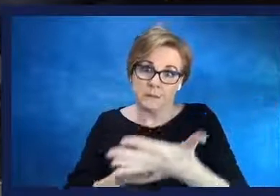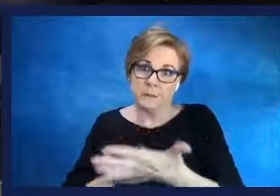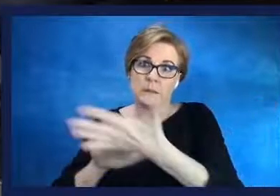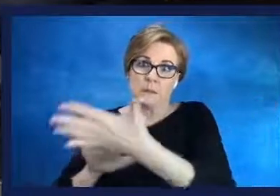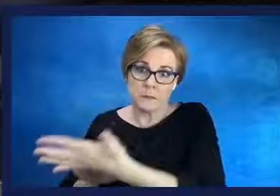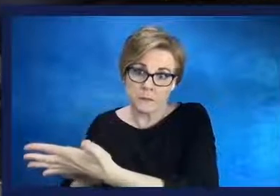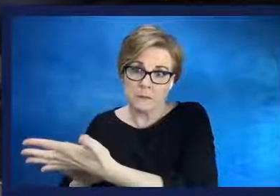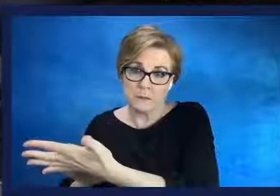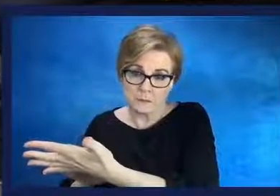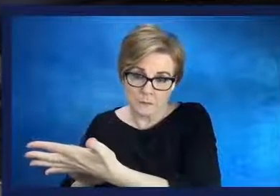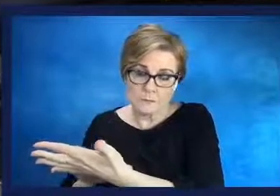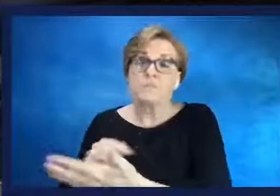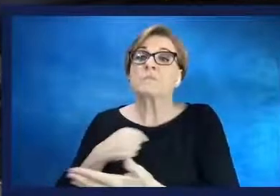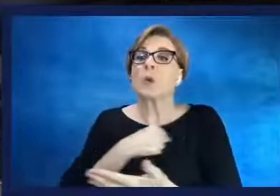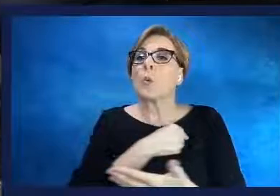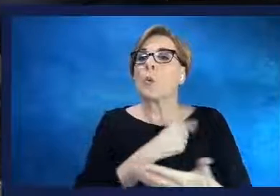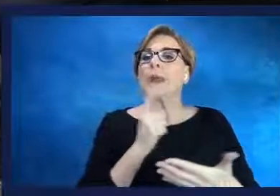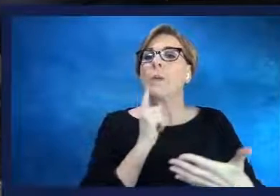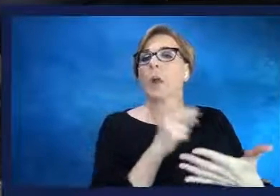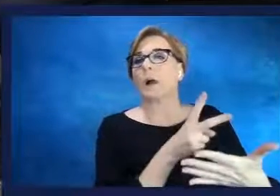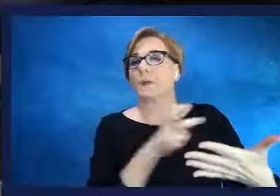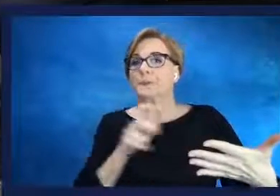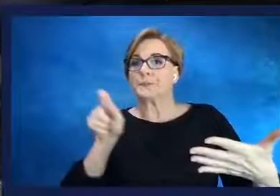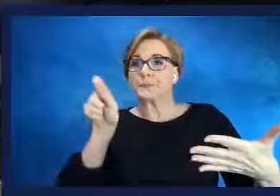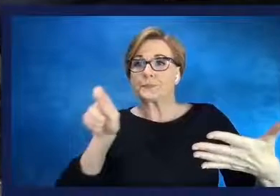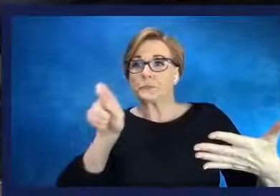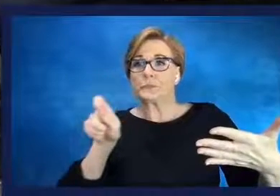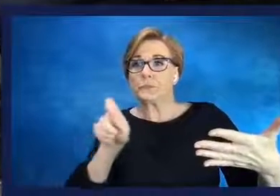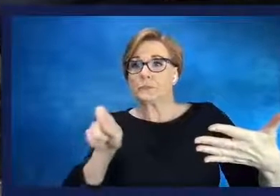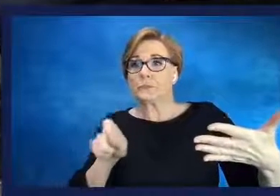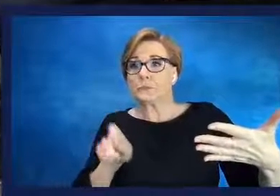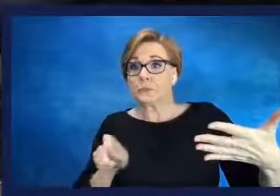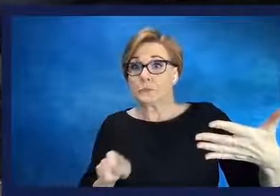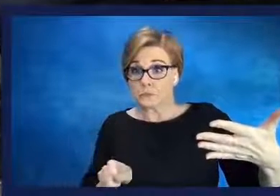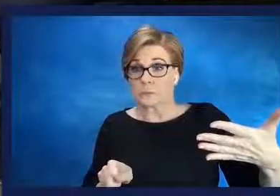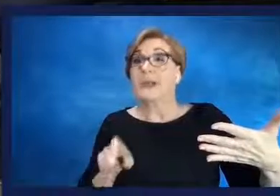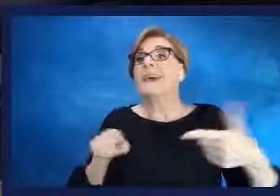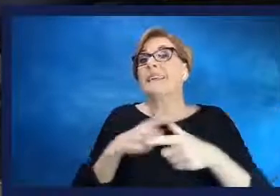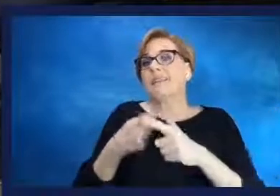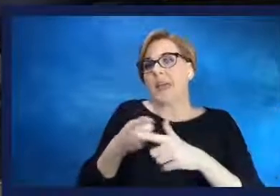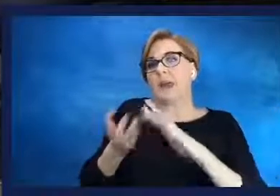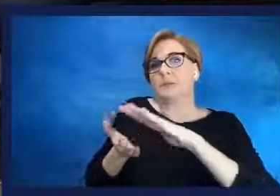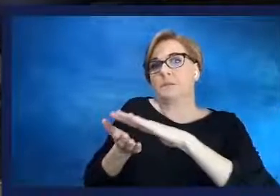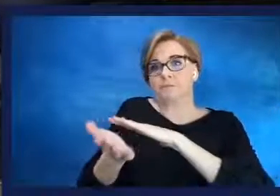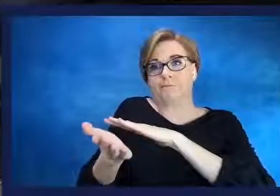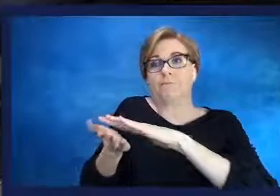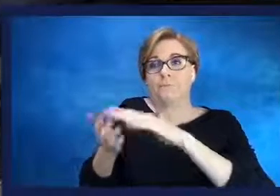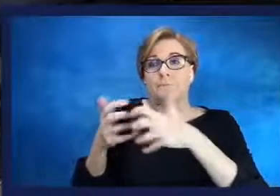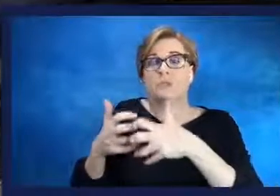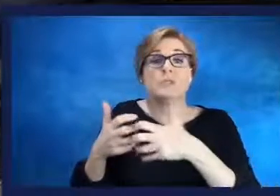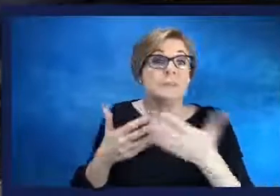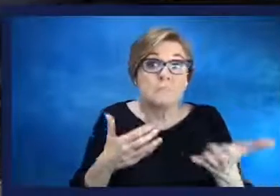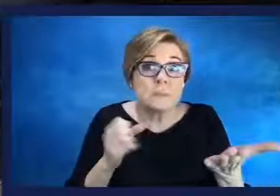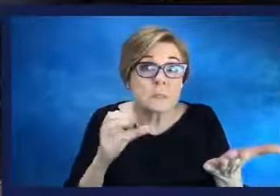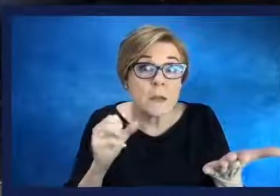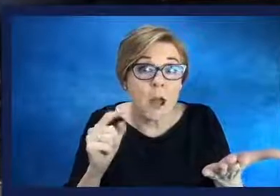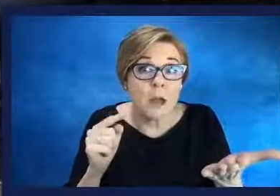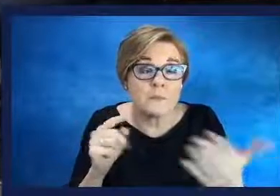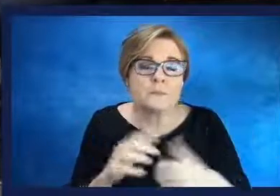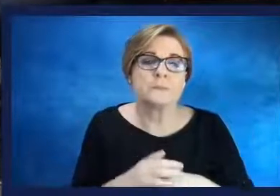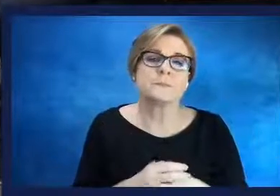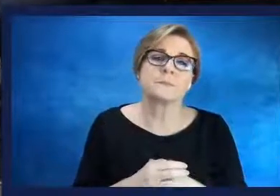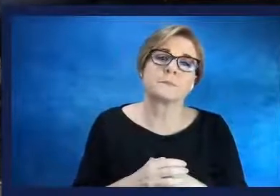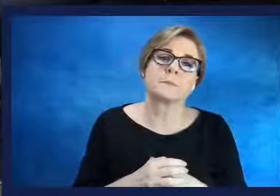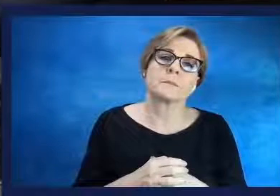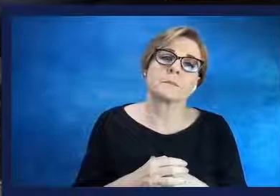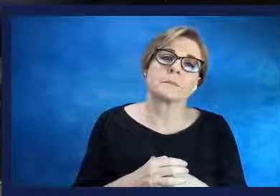to a regular ballot that can be tabulated. So. And so those Braille ballots, yeah, sorry, go ahead, Scott. I just wanted to